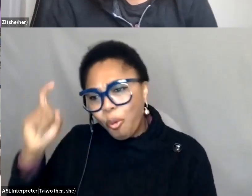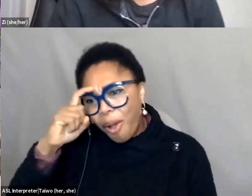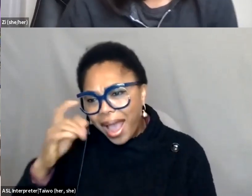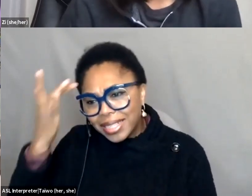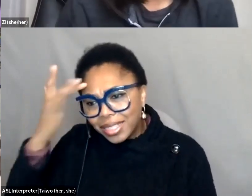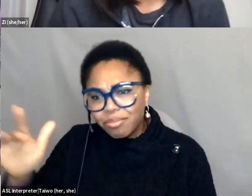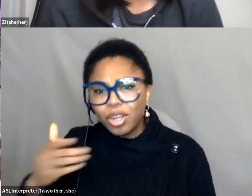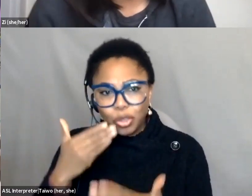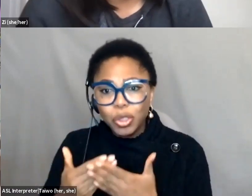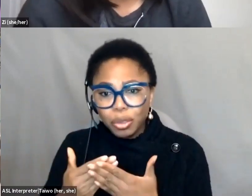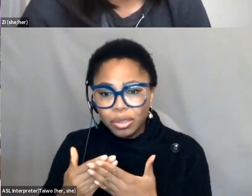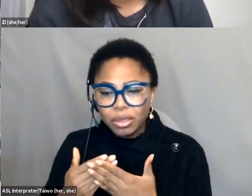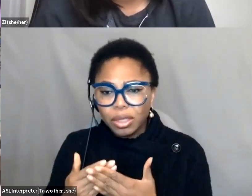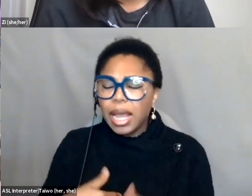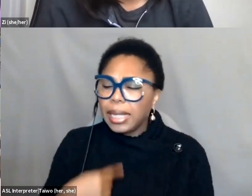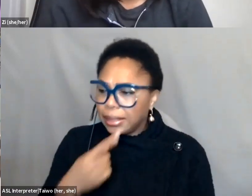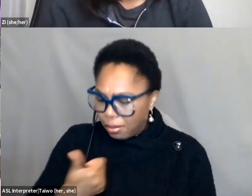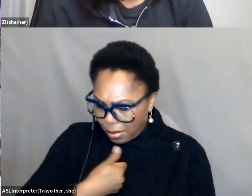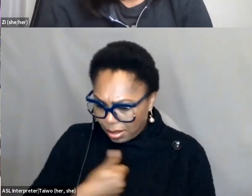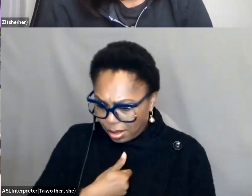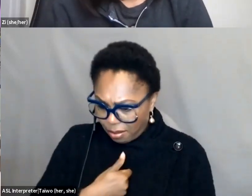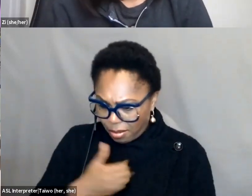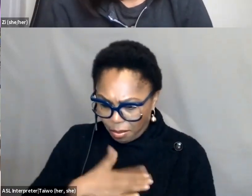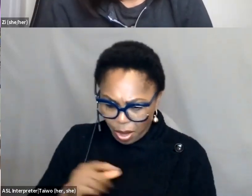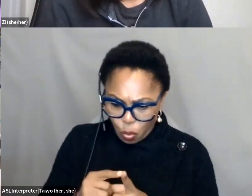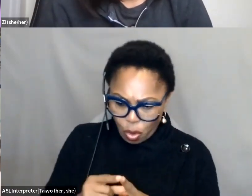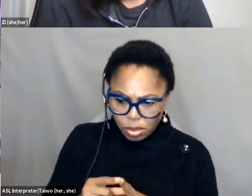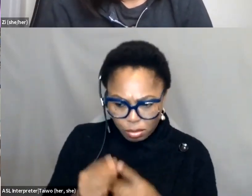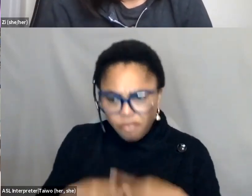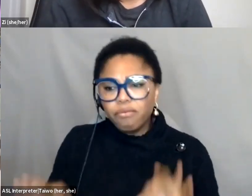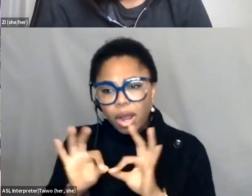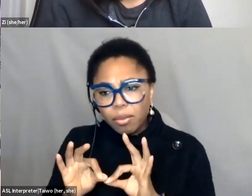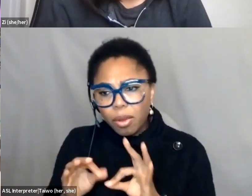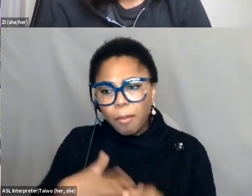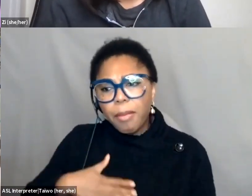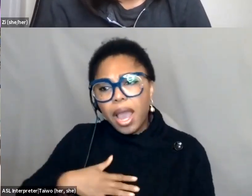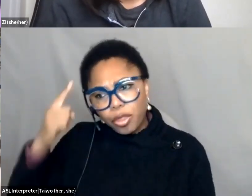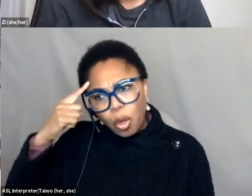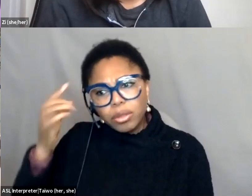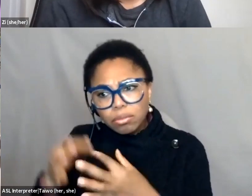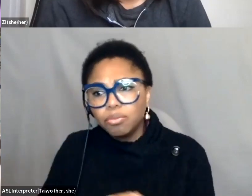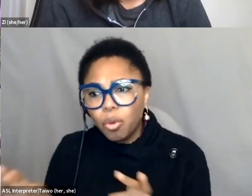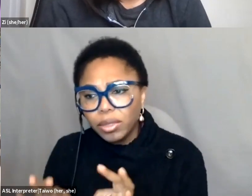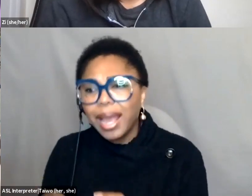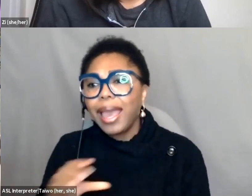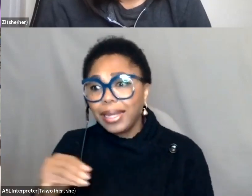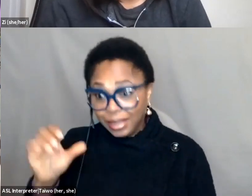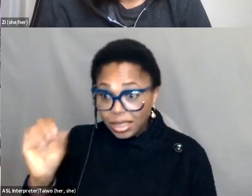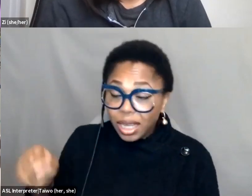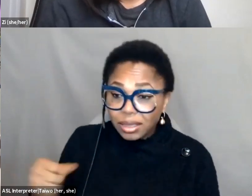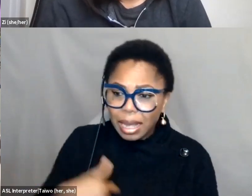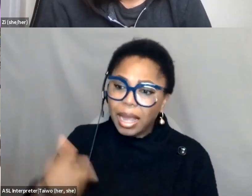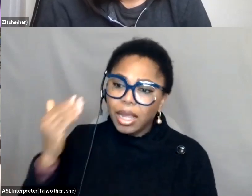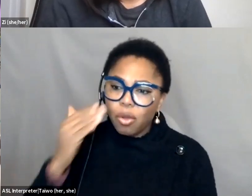and good. I tell myself that my words are valuable, my thoughts matter, and that yes, I